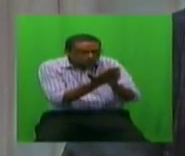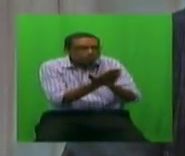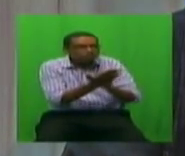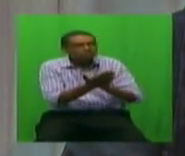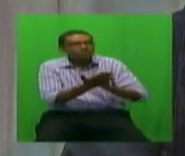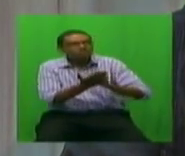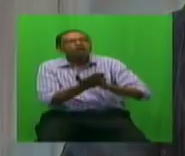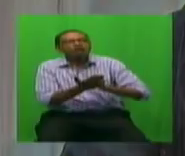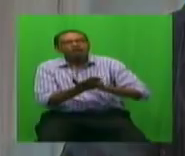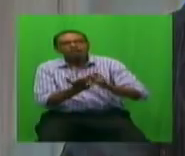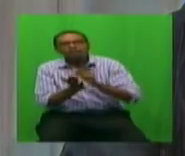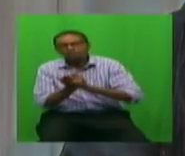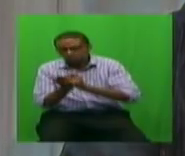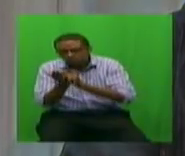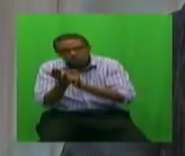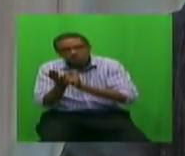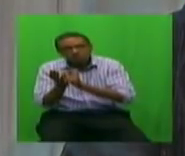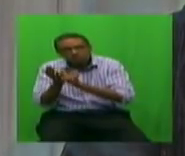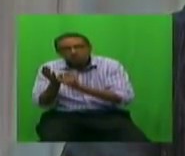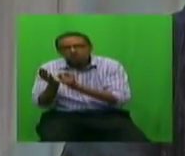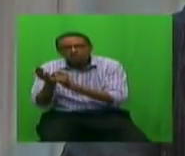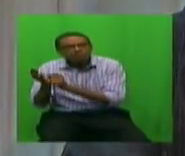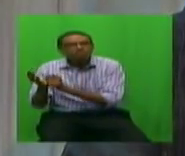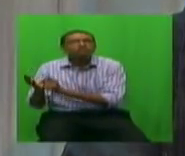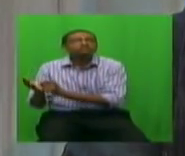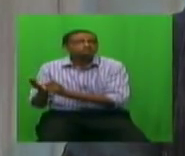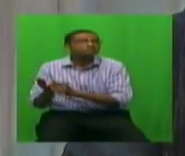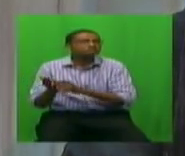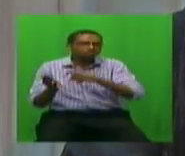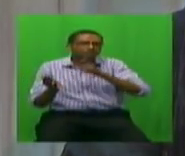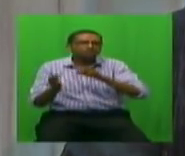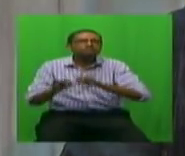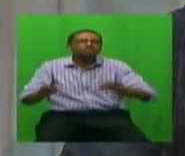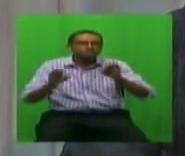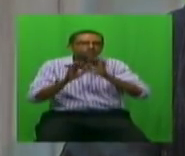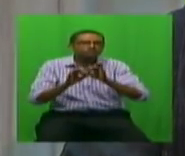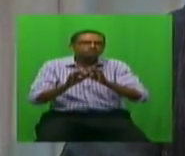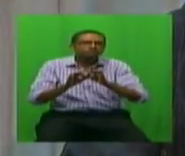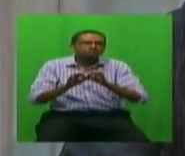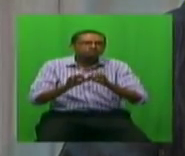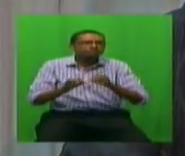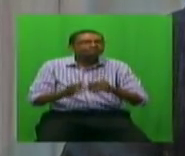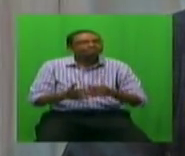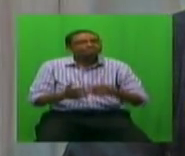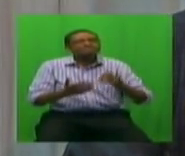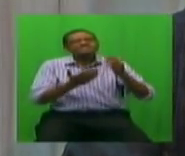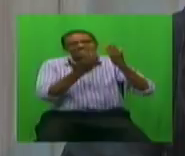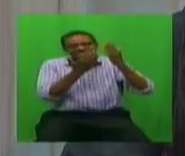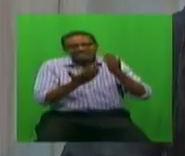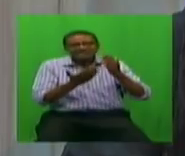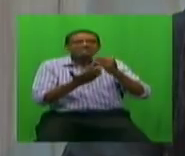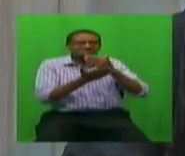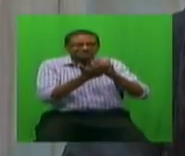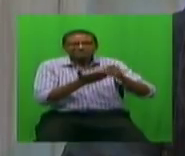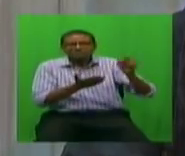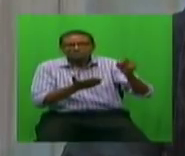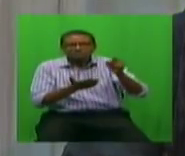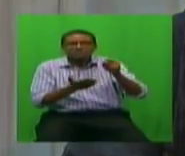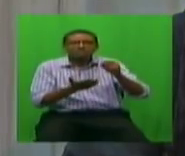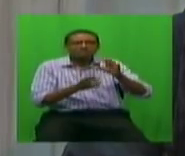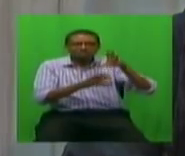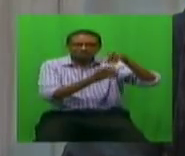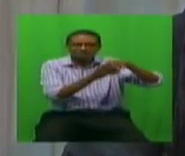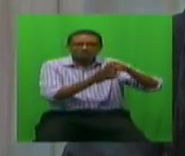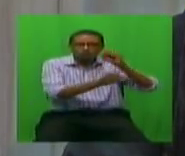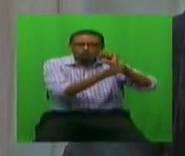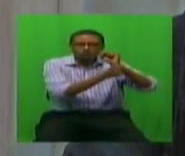and recovery. So on the sad side, we know that there have been losses to farmers, and